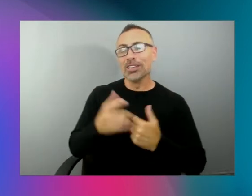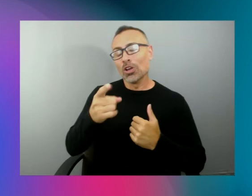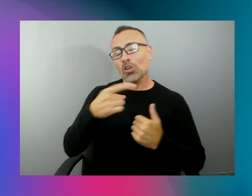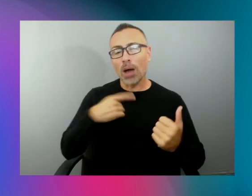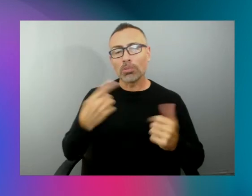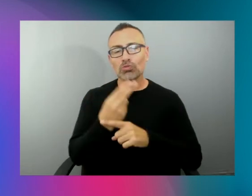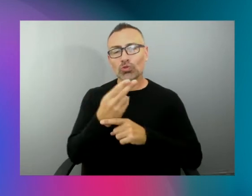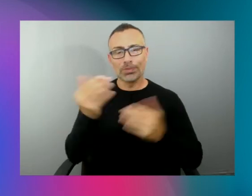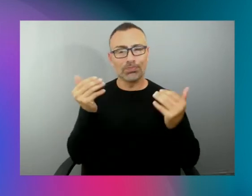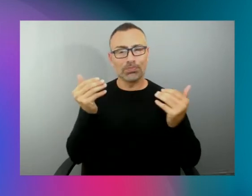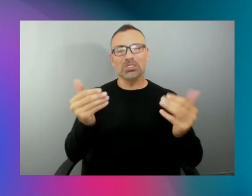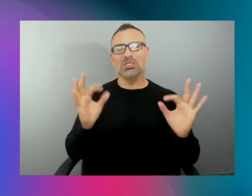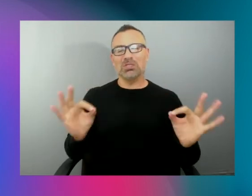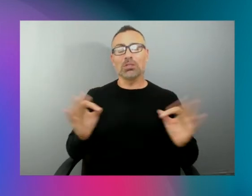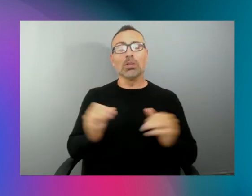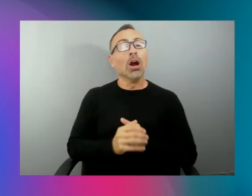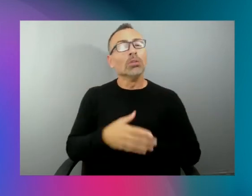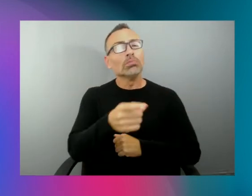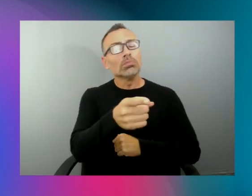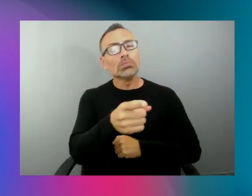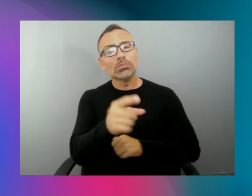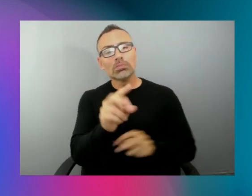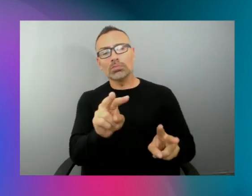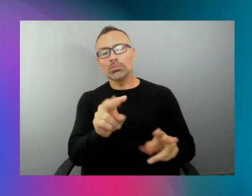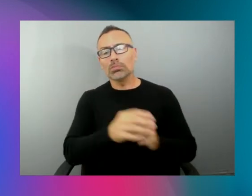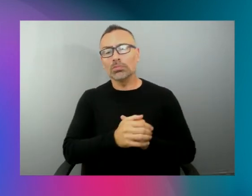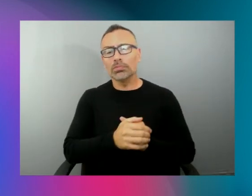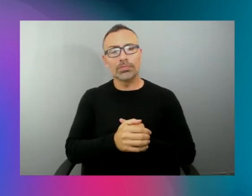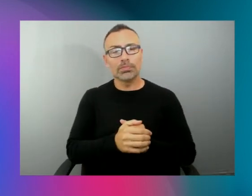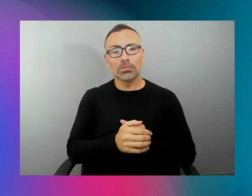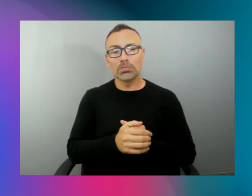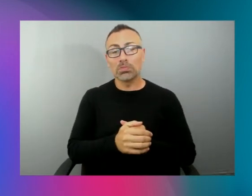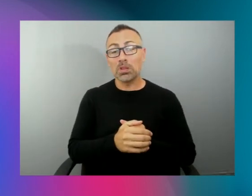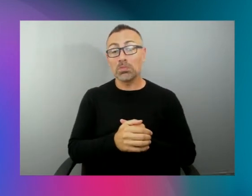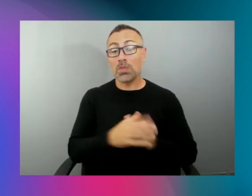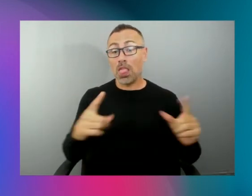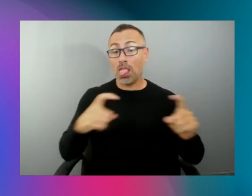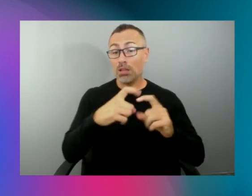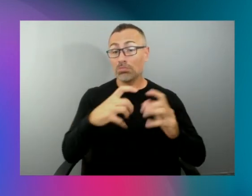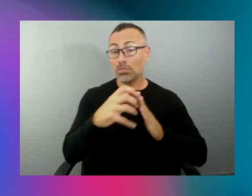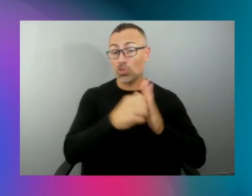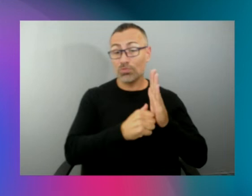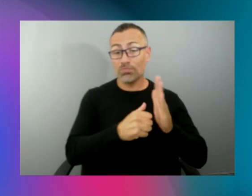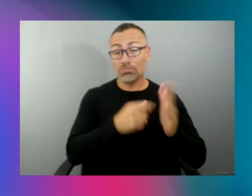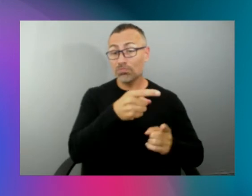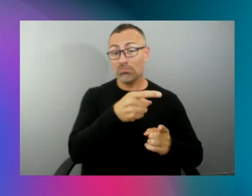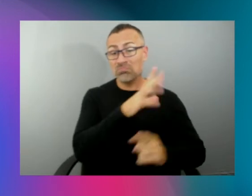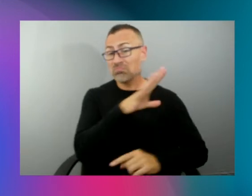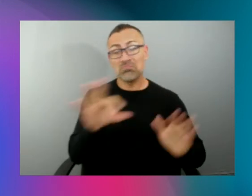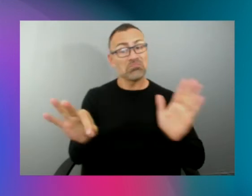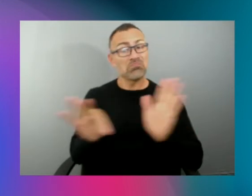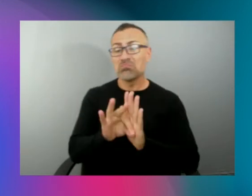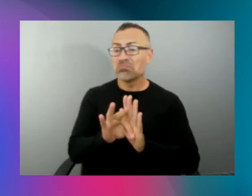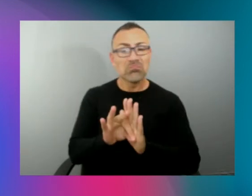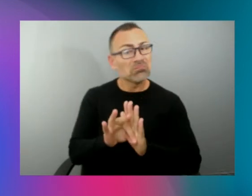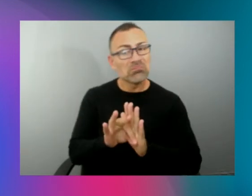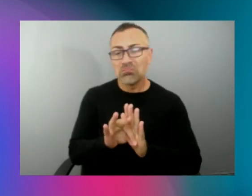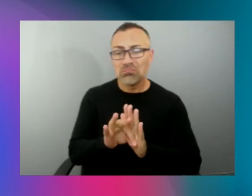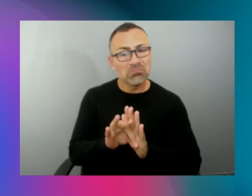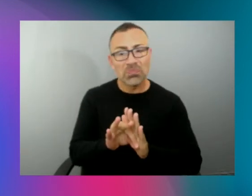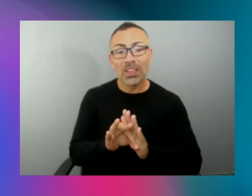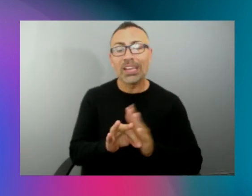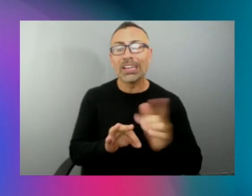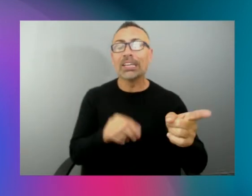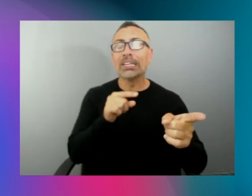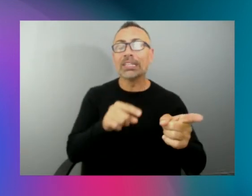it here, right, I'm not selecting any encryption here. Watch this. Okay. I disabled. It is not enabled, okay? I